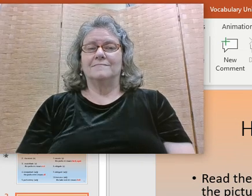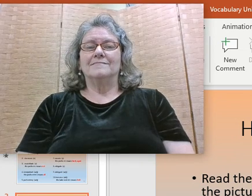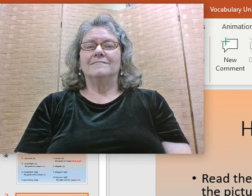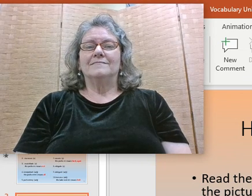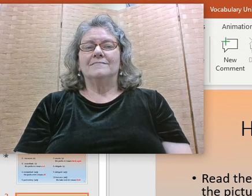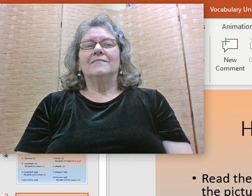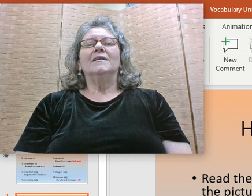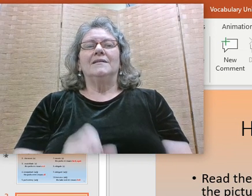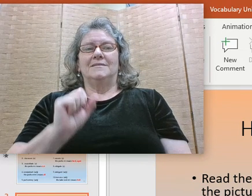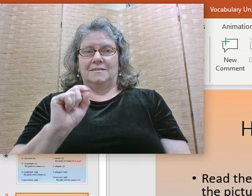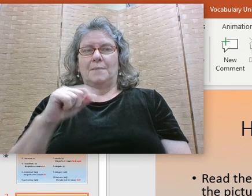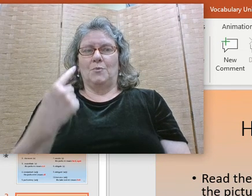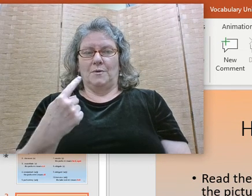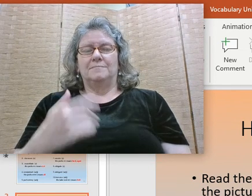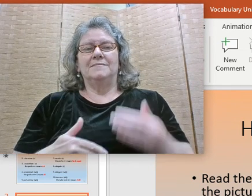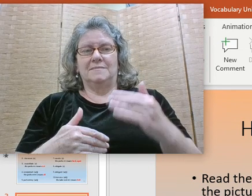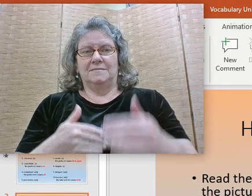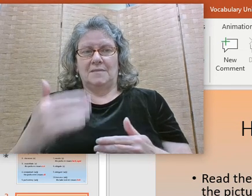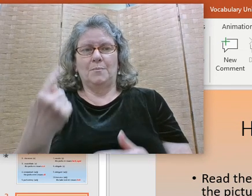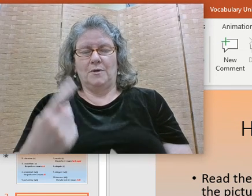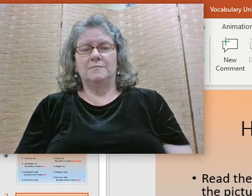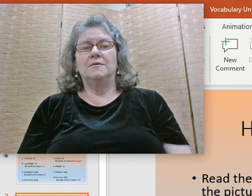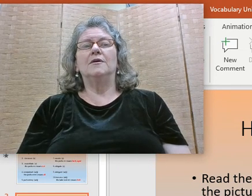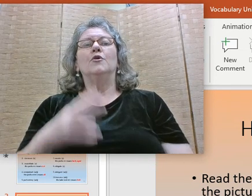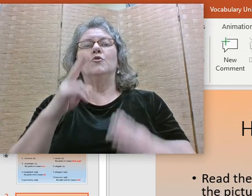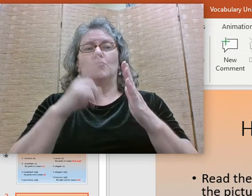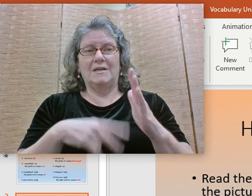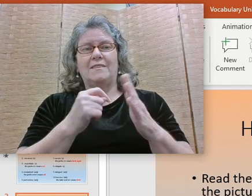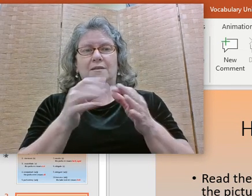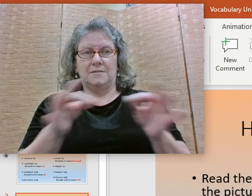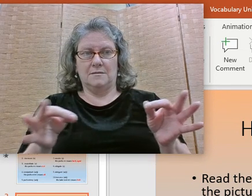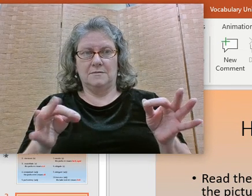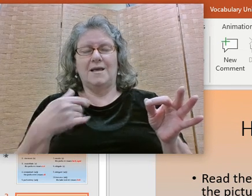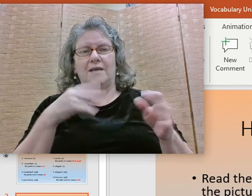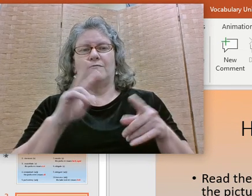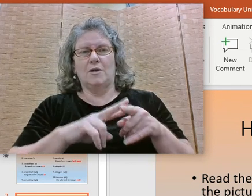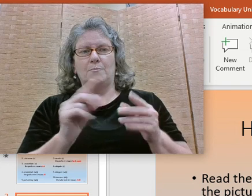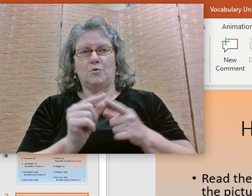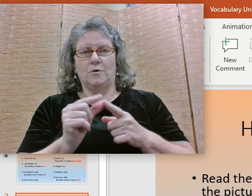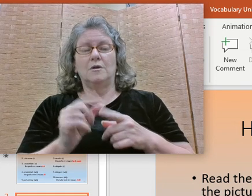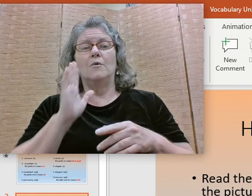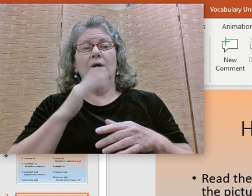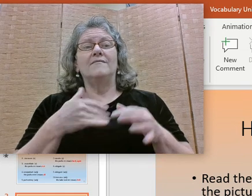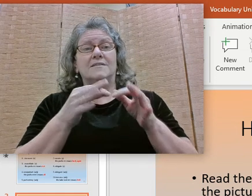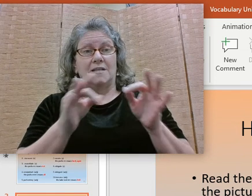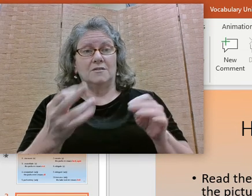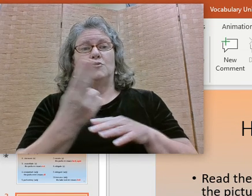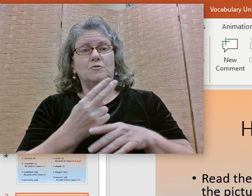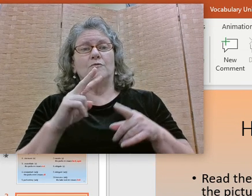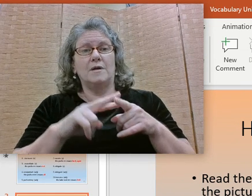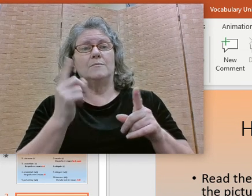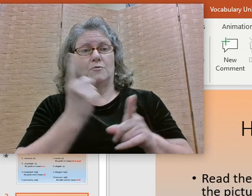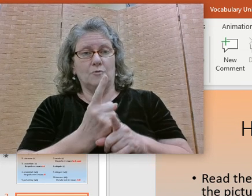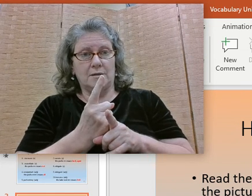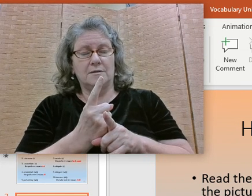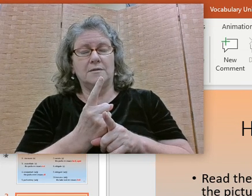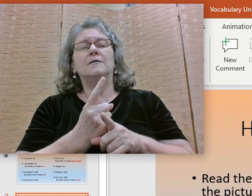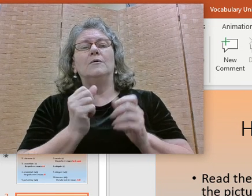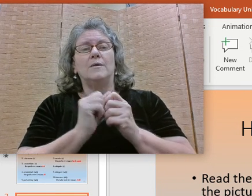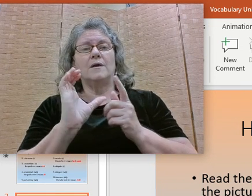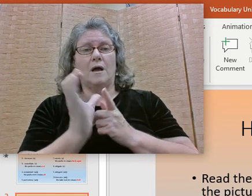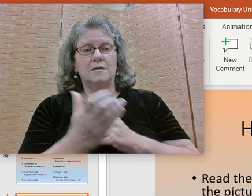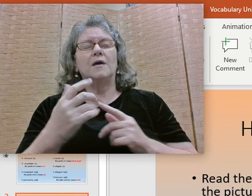that's step 1. Read the sentence that uses the vocabulary word. So you will have a sentence that uses the vocab word correctly in context. I want you